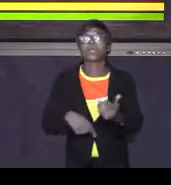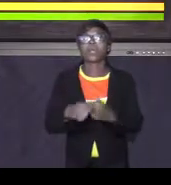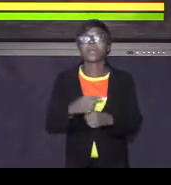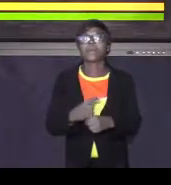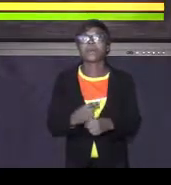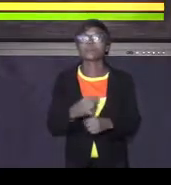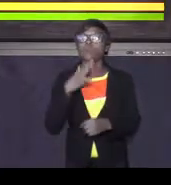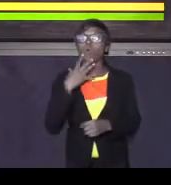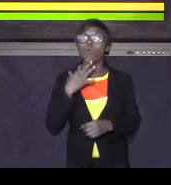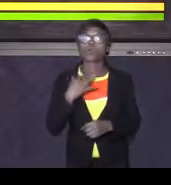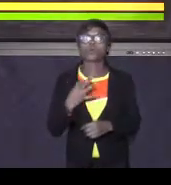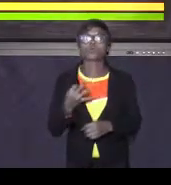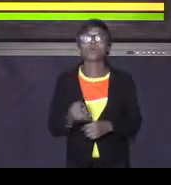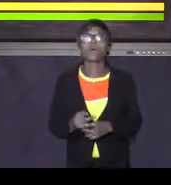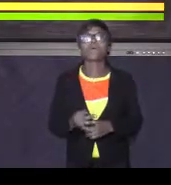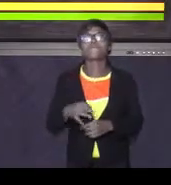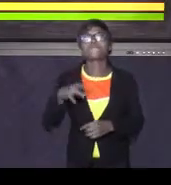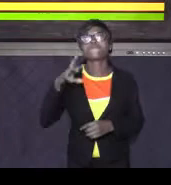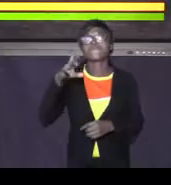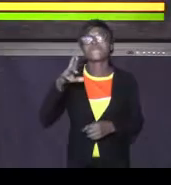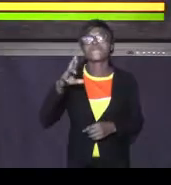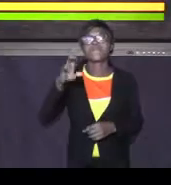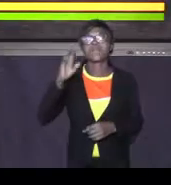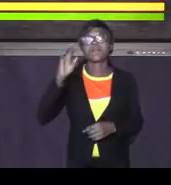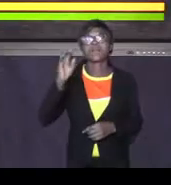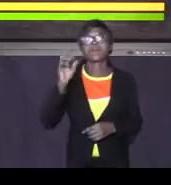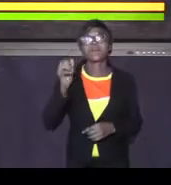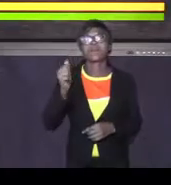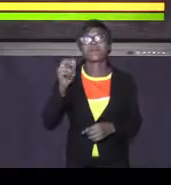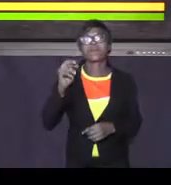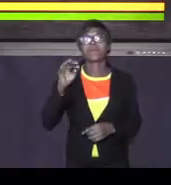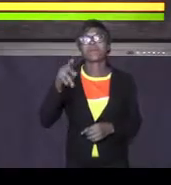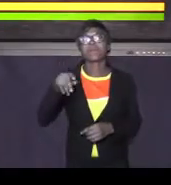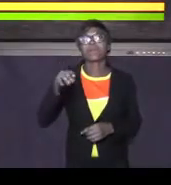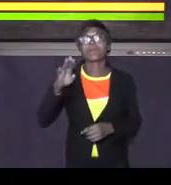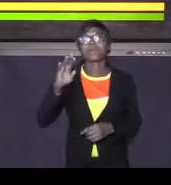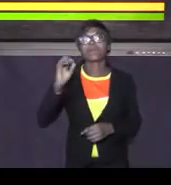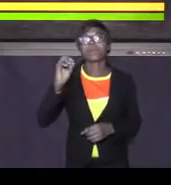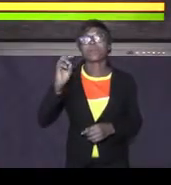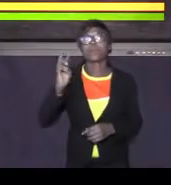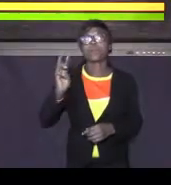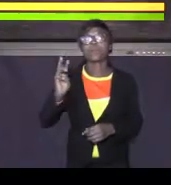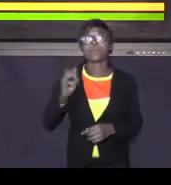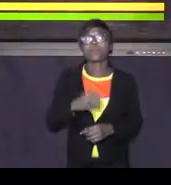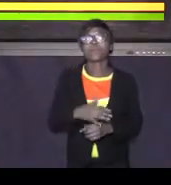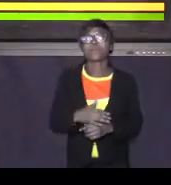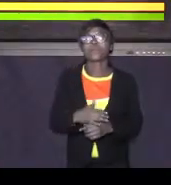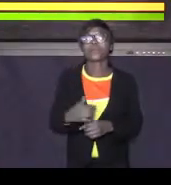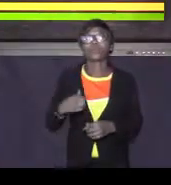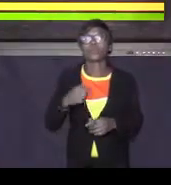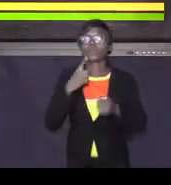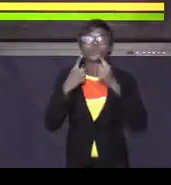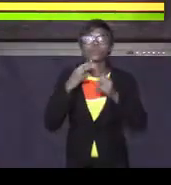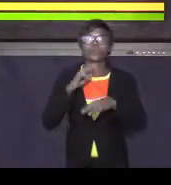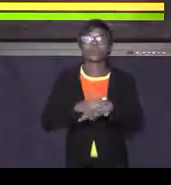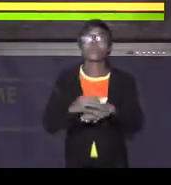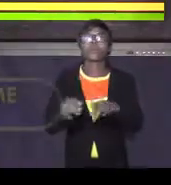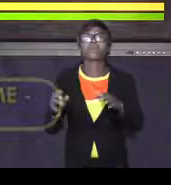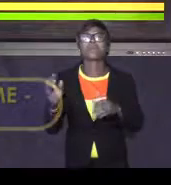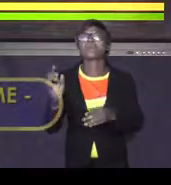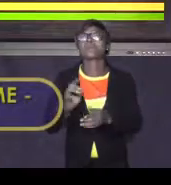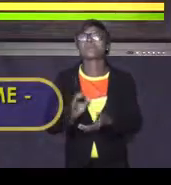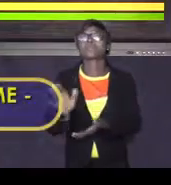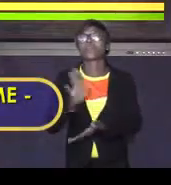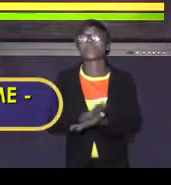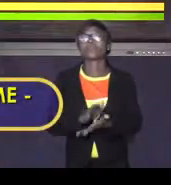We talked about primary colors, secondary colors, and complementary colors. Today we want to look at